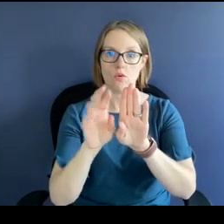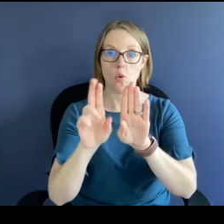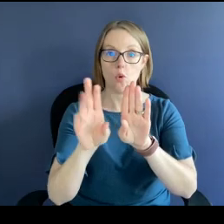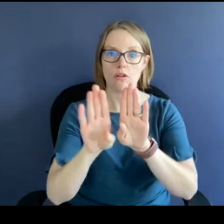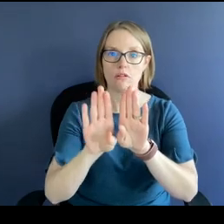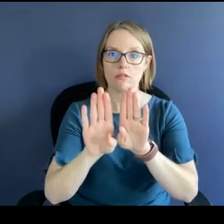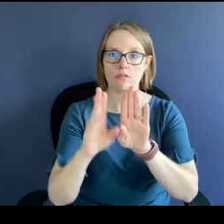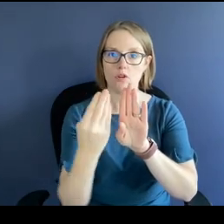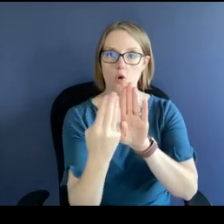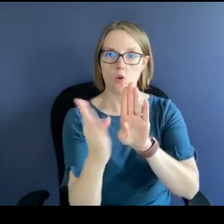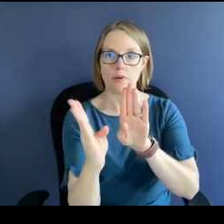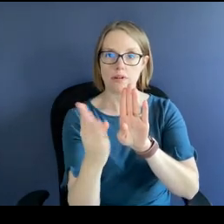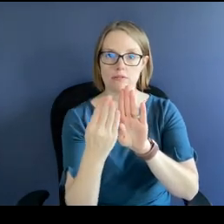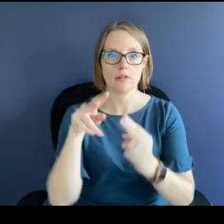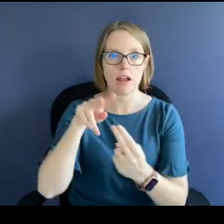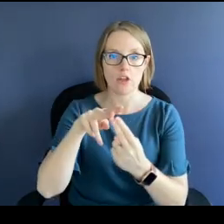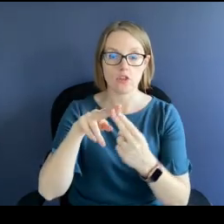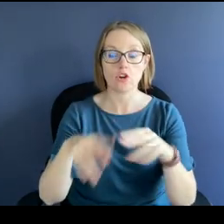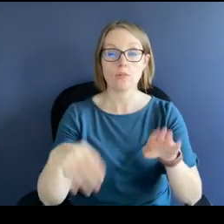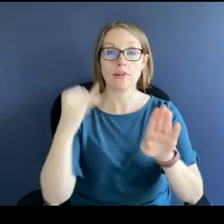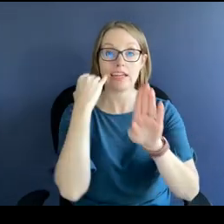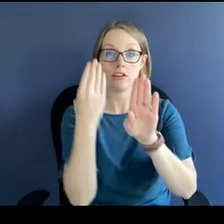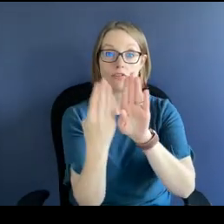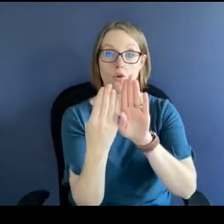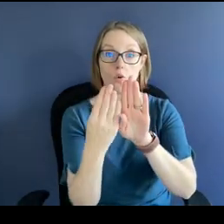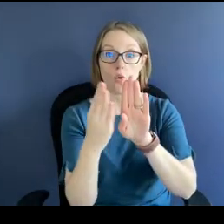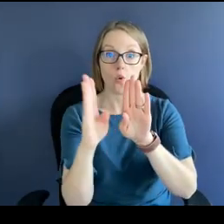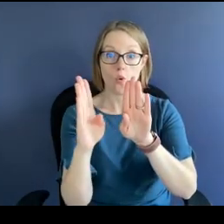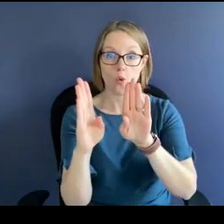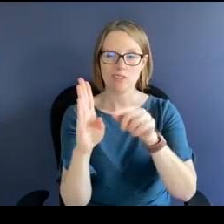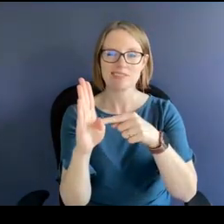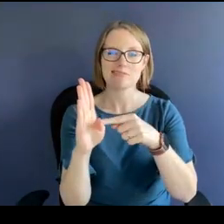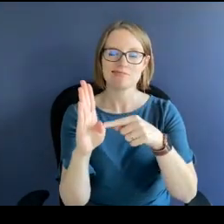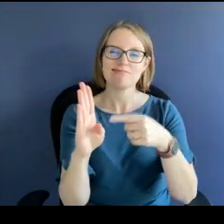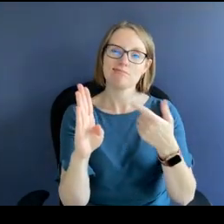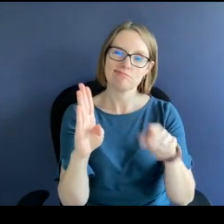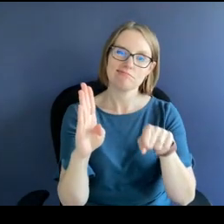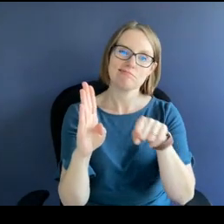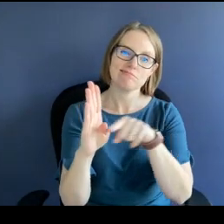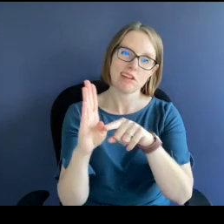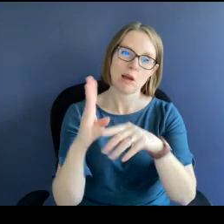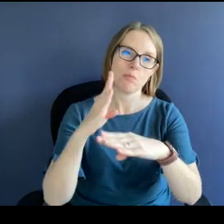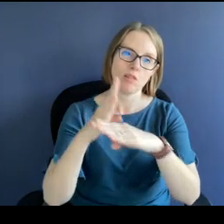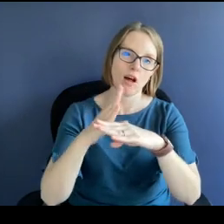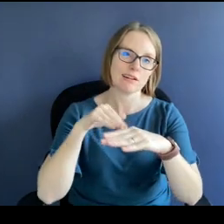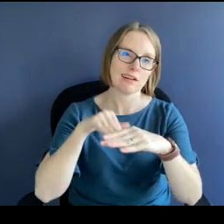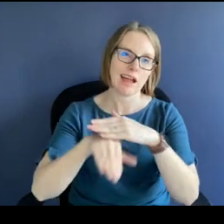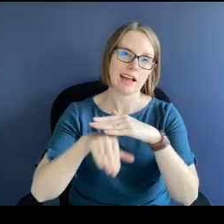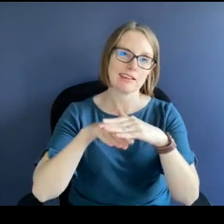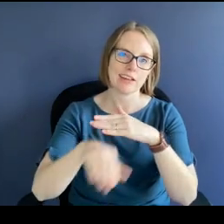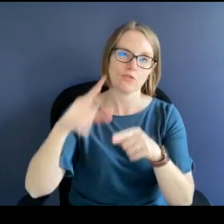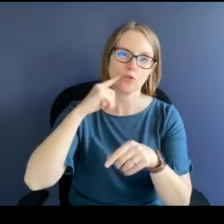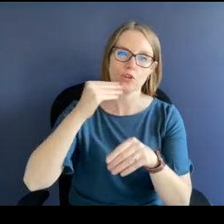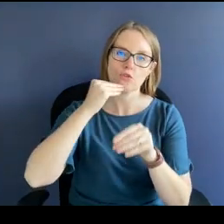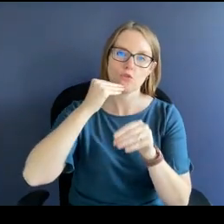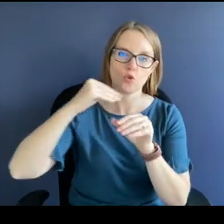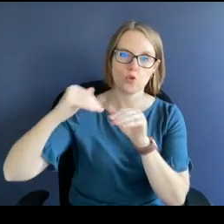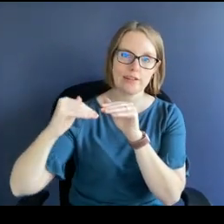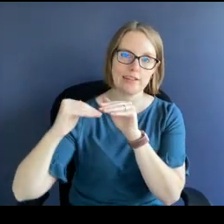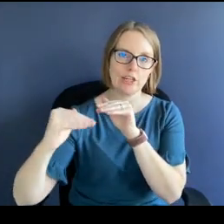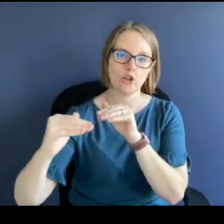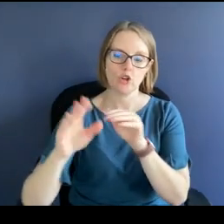However, doors that swing in obstruct access to the storage